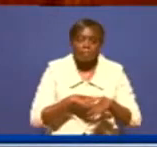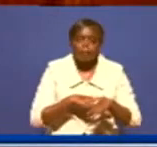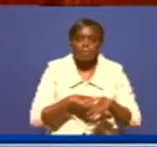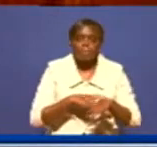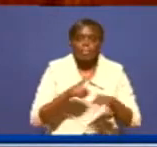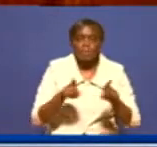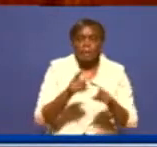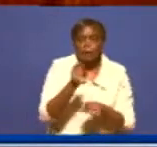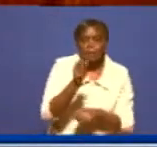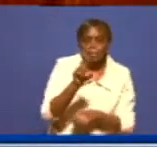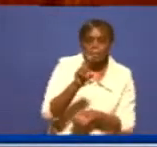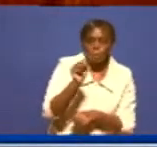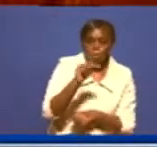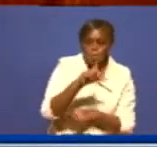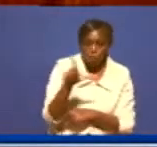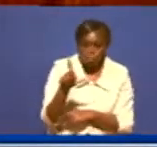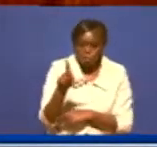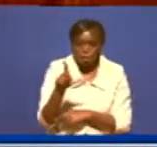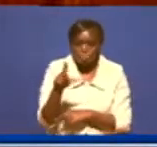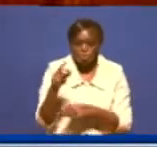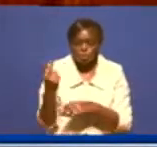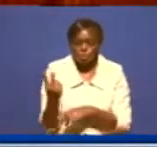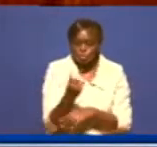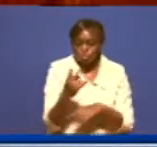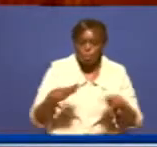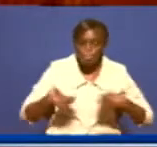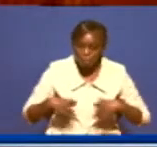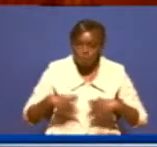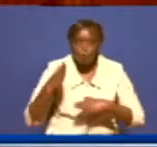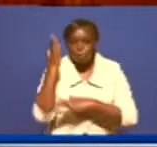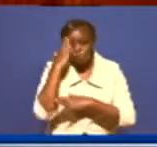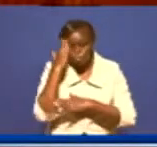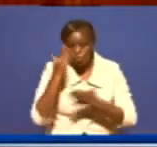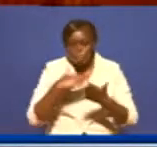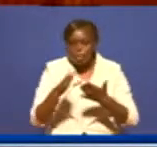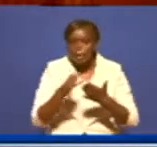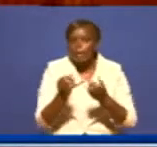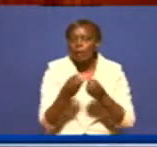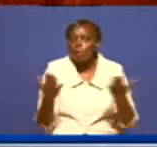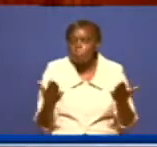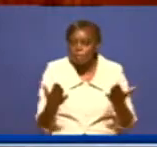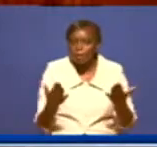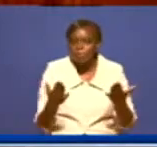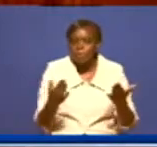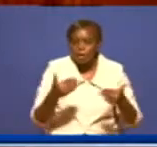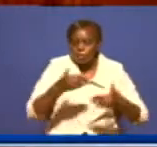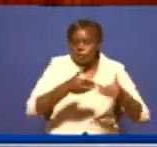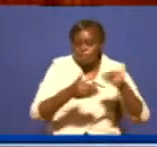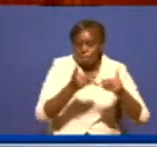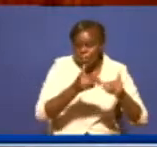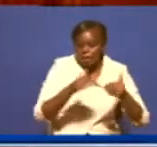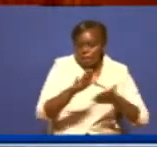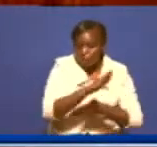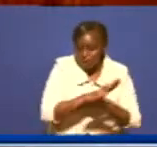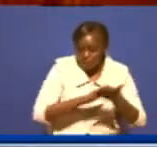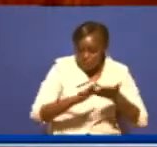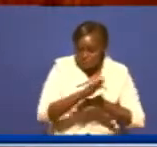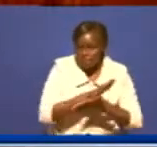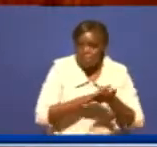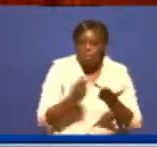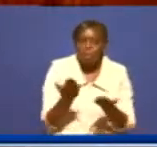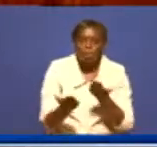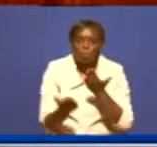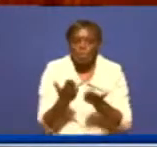to either of the parties, shall determine the rent payable for the premise based on comparable